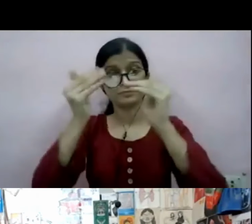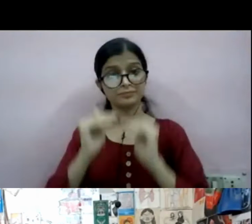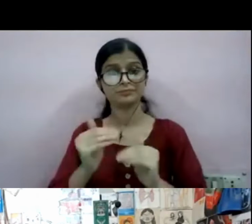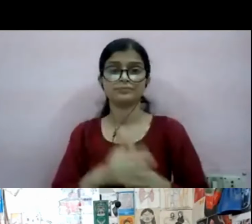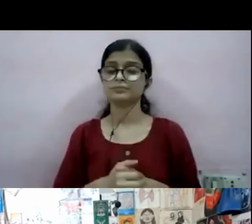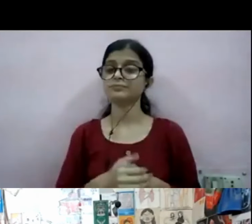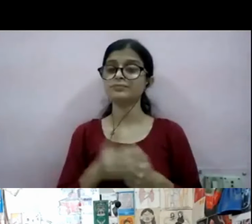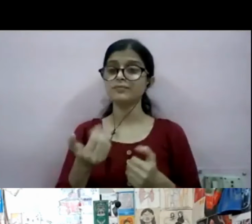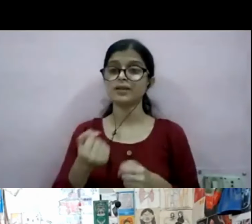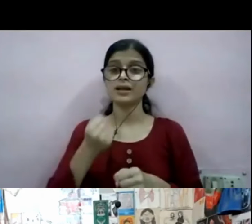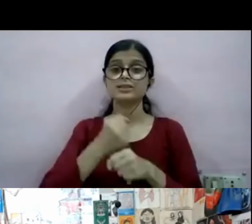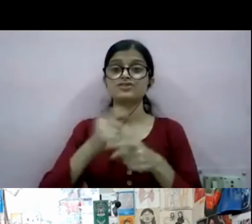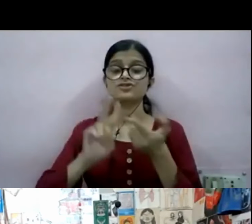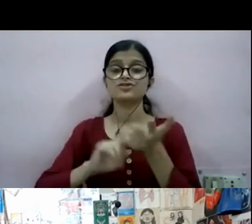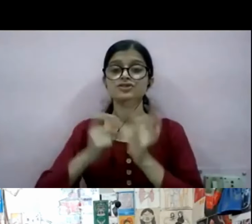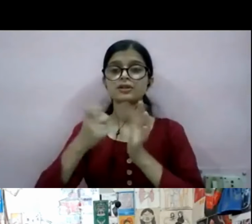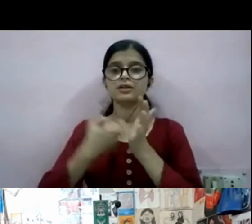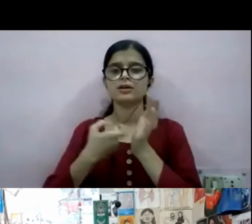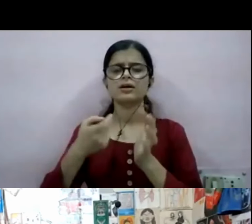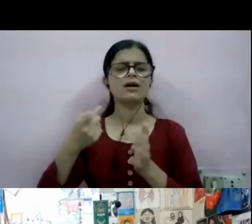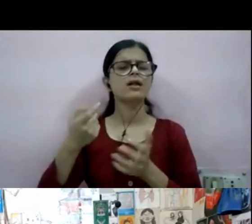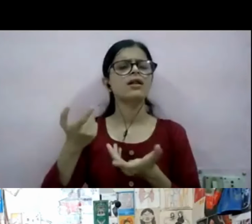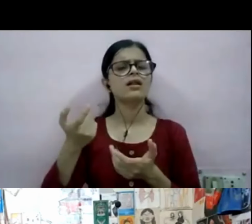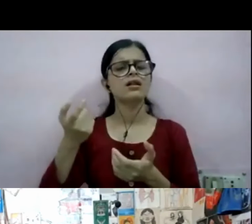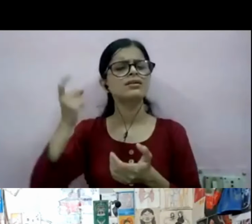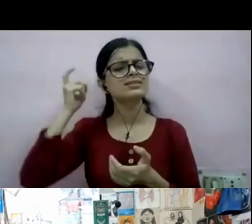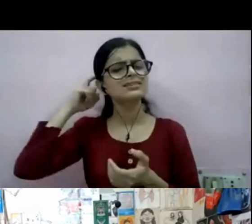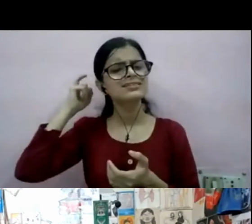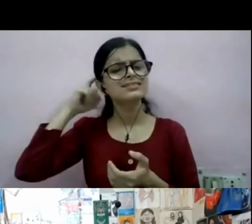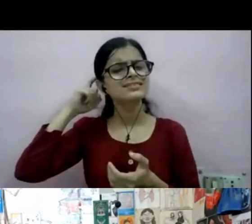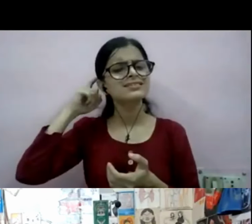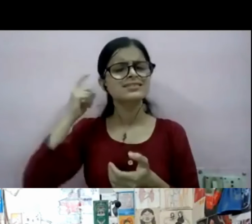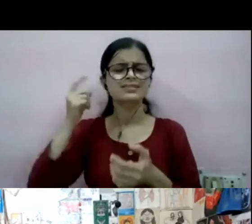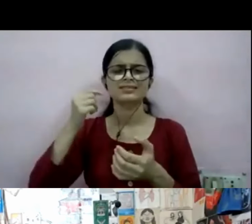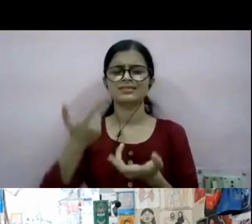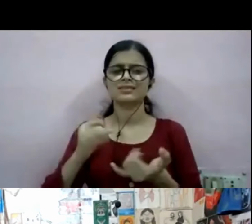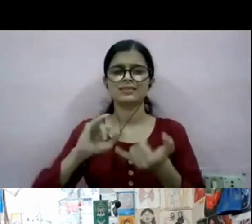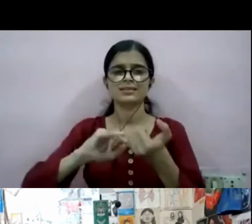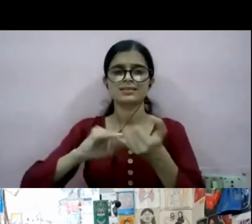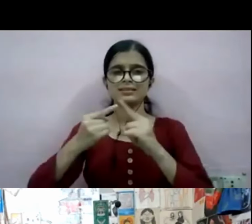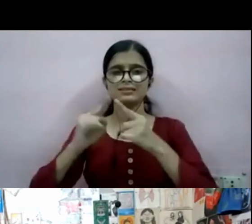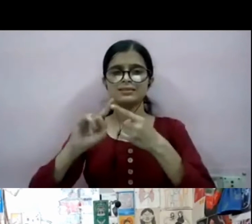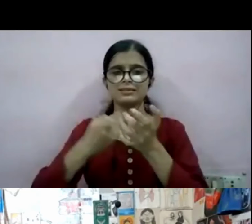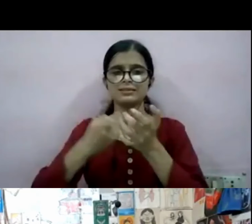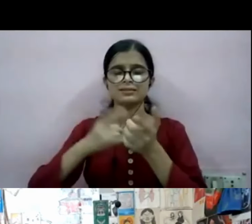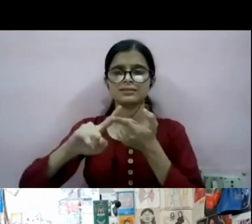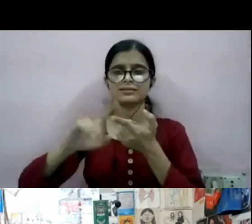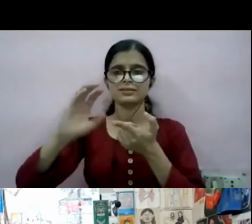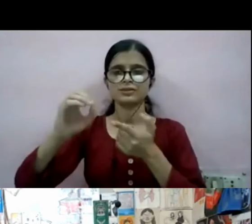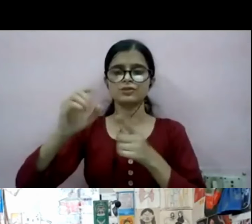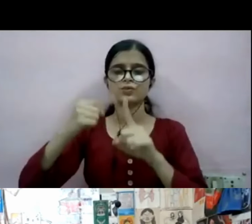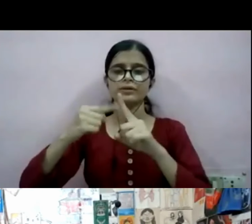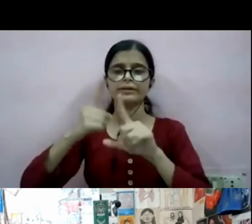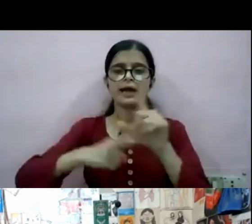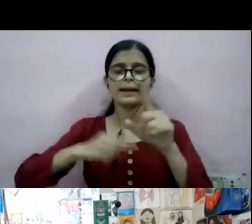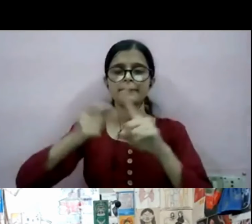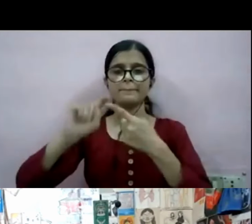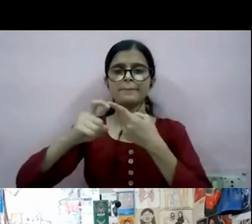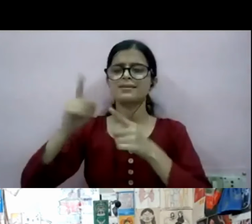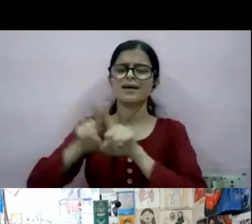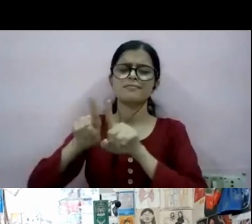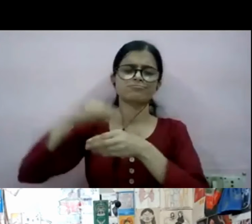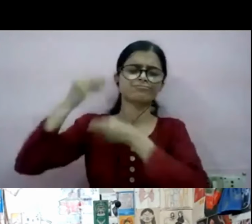gender stereotypes and what it means to be a man or a woman in a specific context. Let us